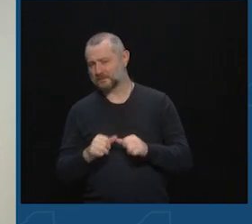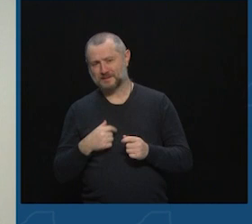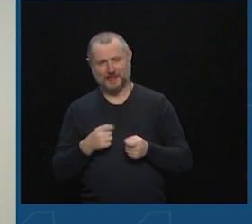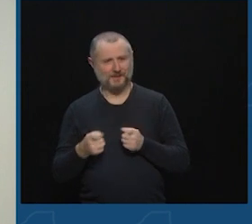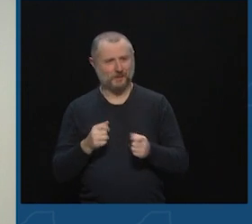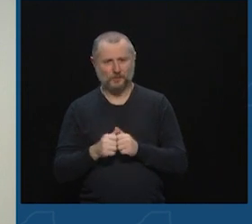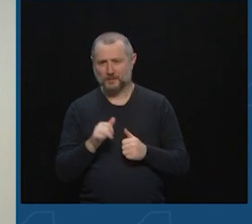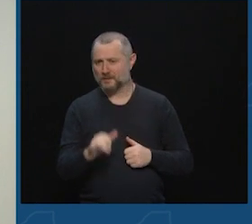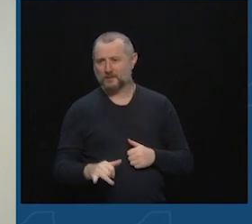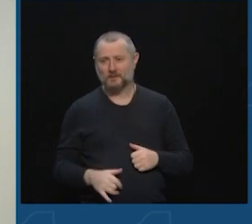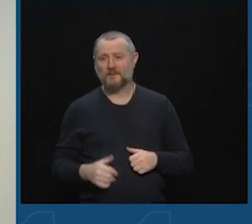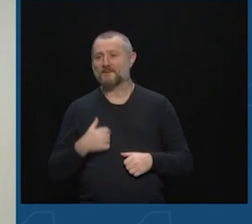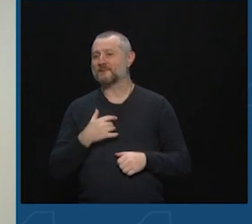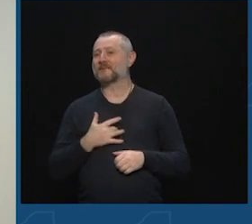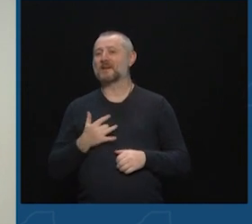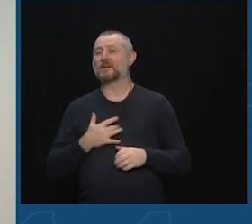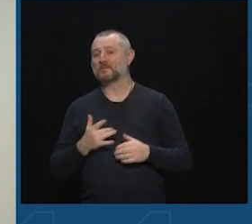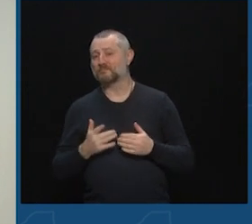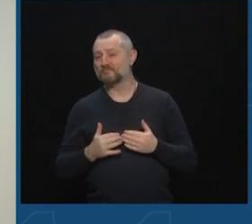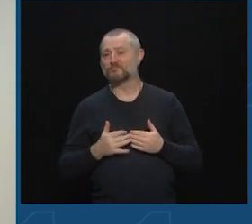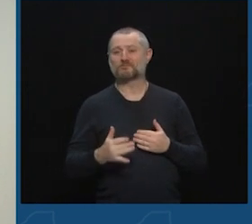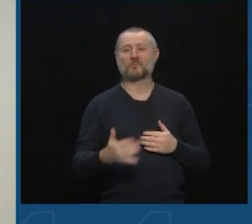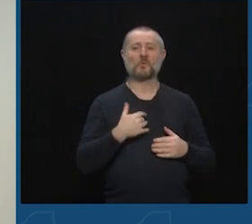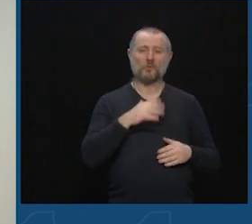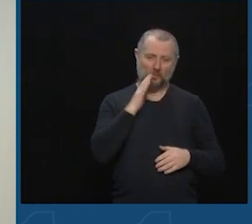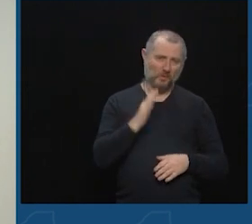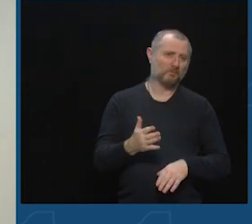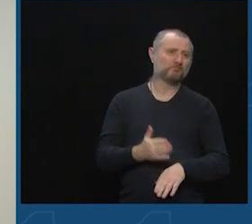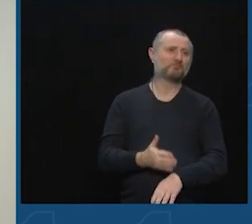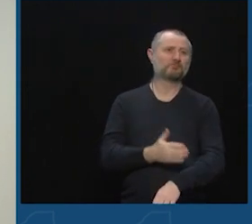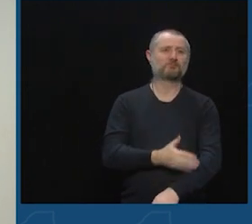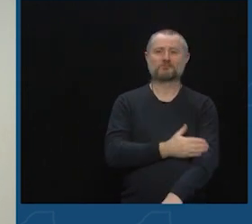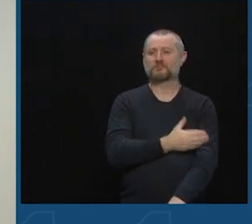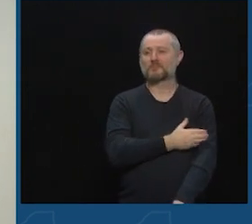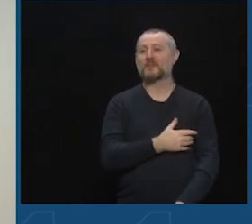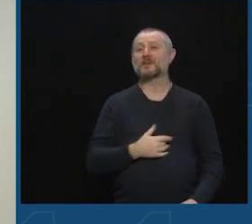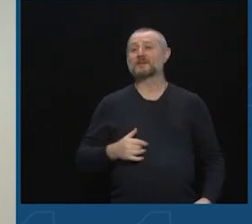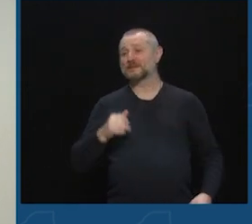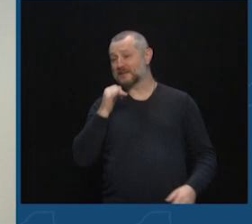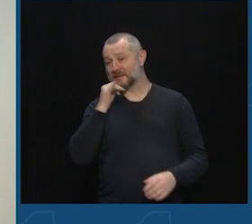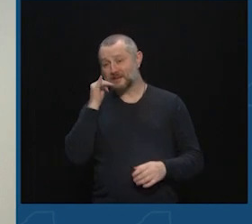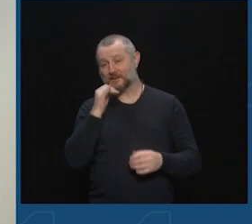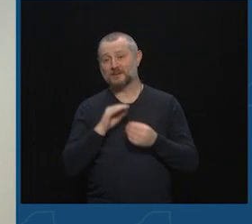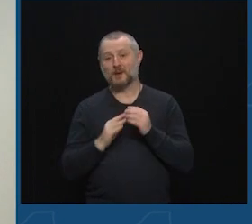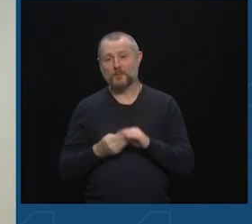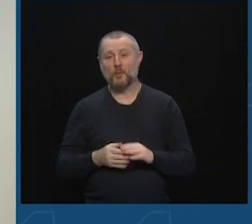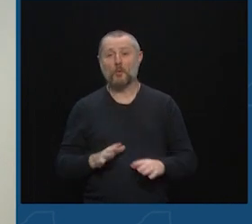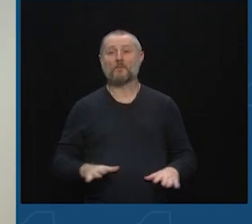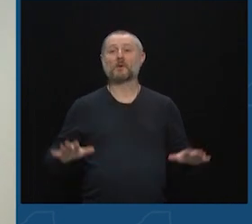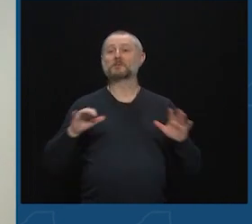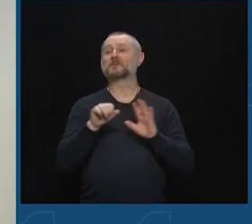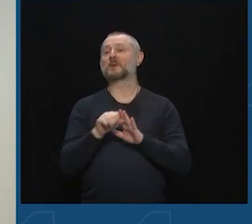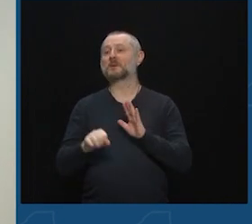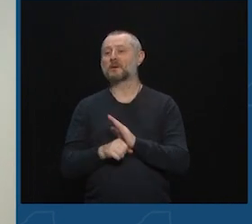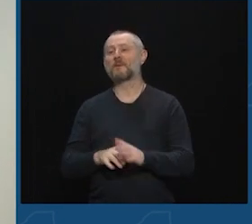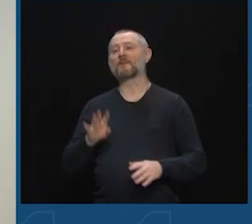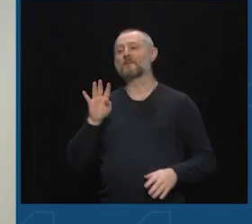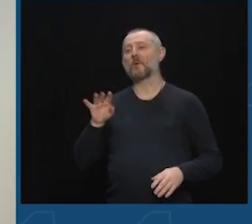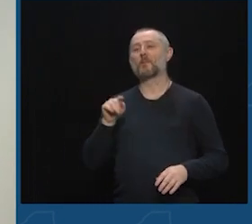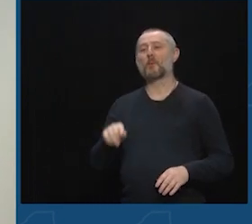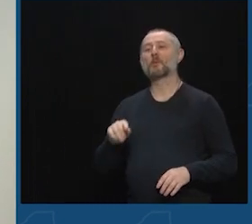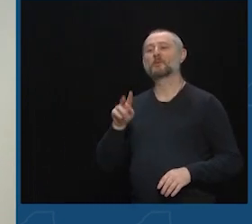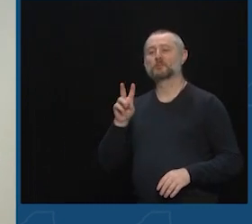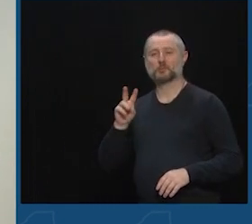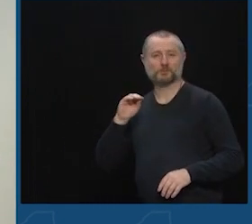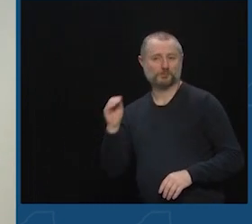forecast is looking much better. And if you look at yesterday's infection rate statewide, it is 4.2%. The